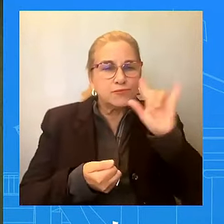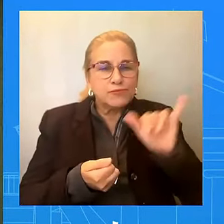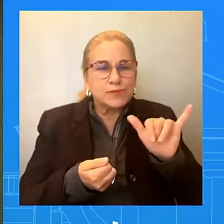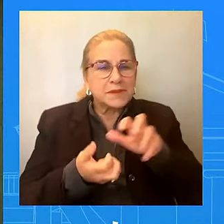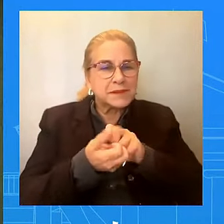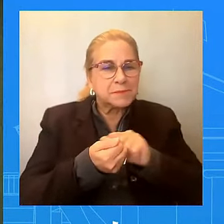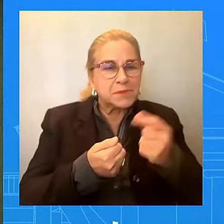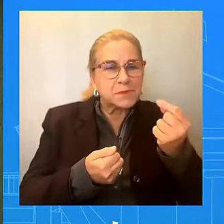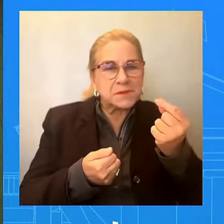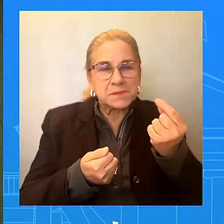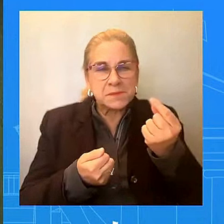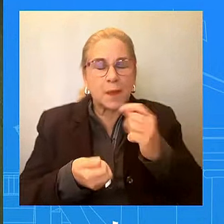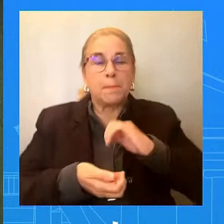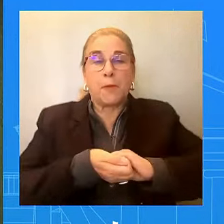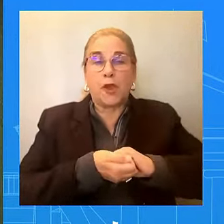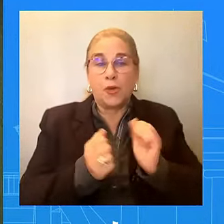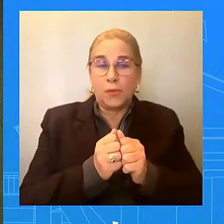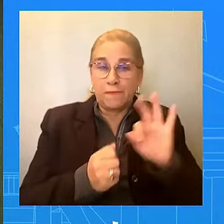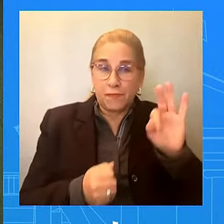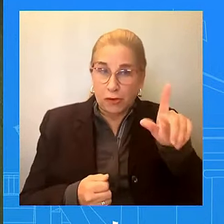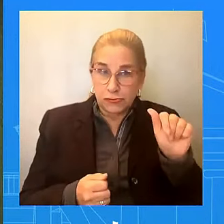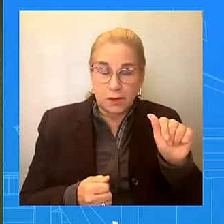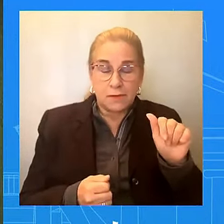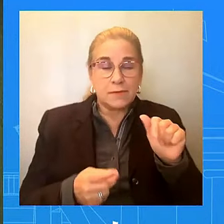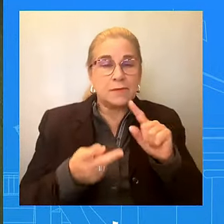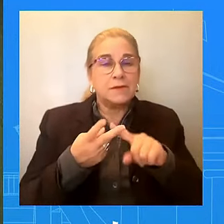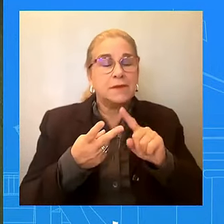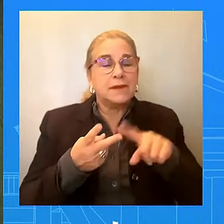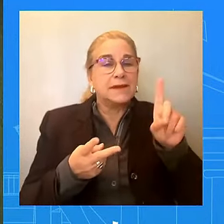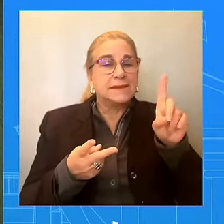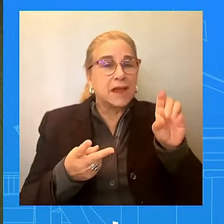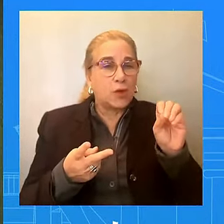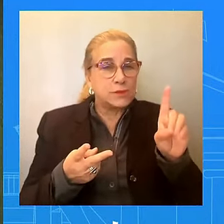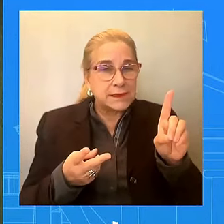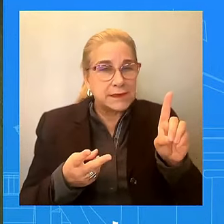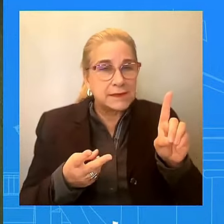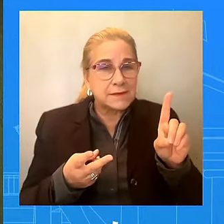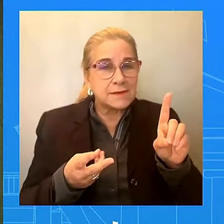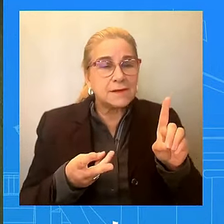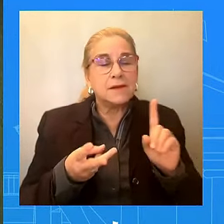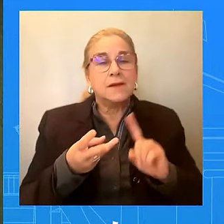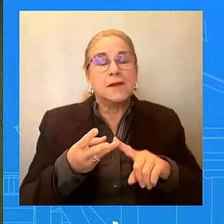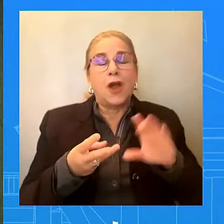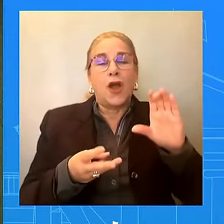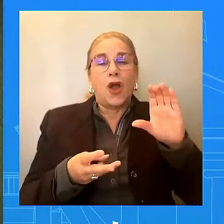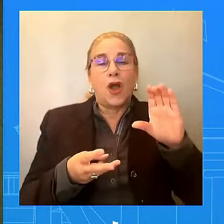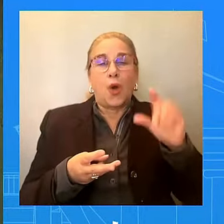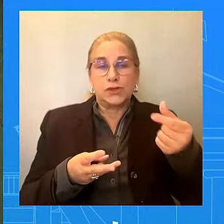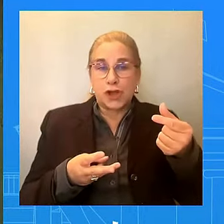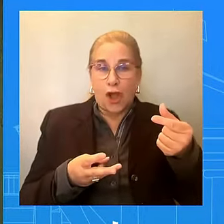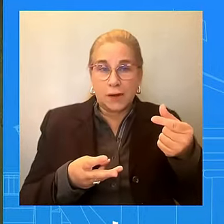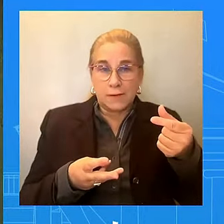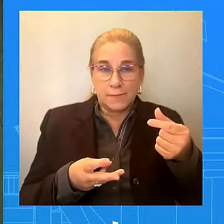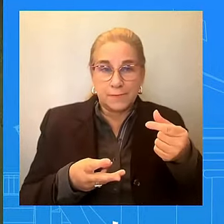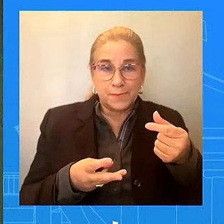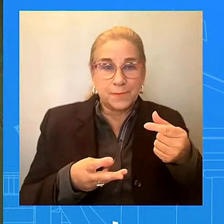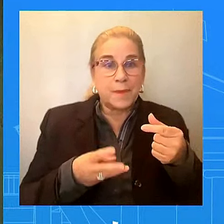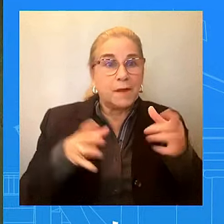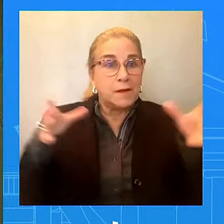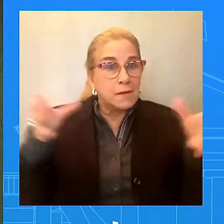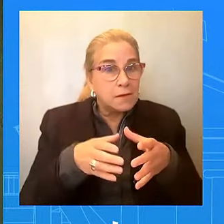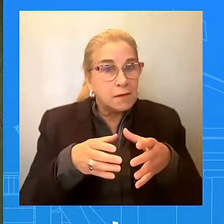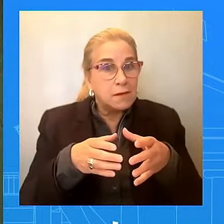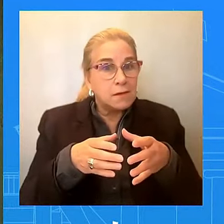States Coast Guard, are already working closely to support the state of Florida in a comprehensive,